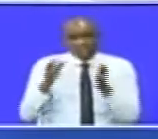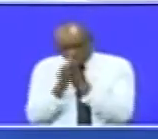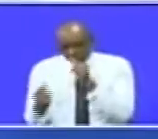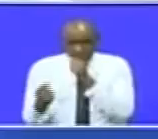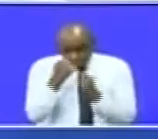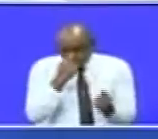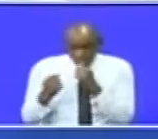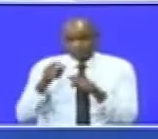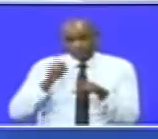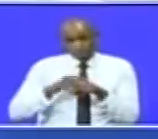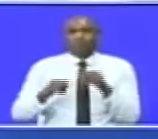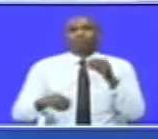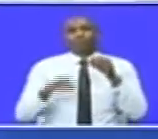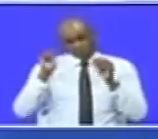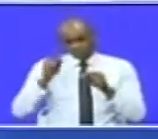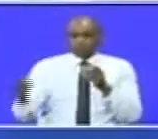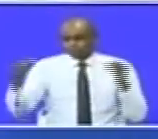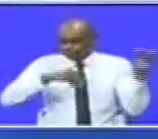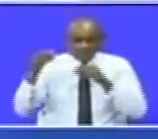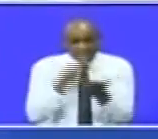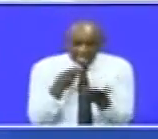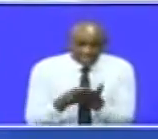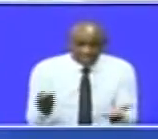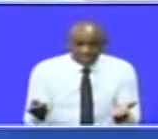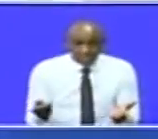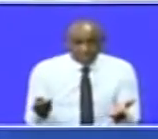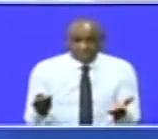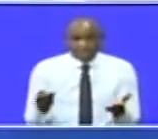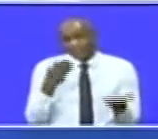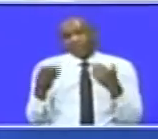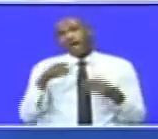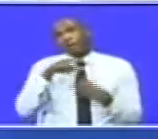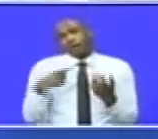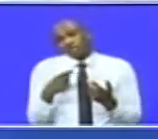mchezo wa kuchangia pesa zaidi ya laki